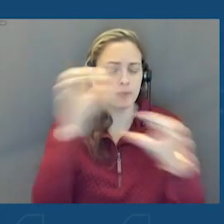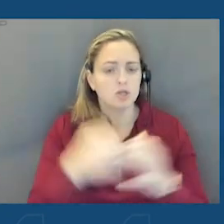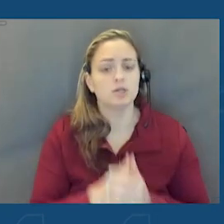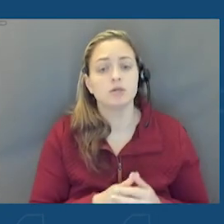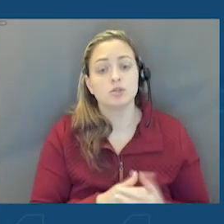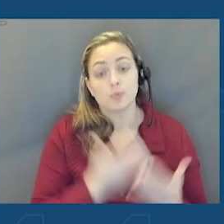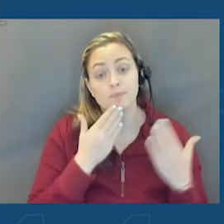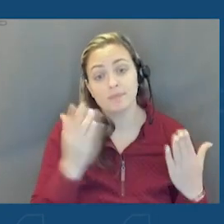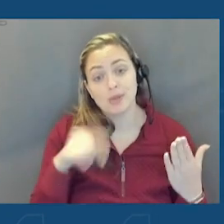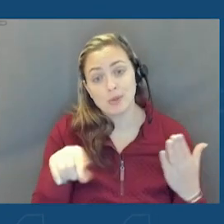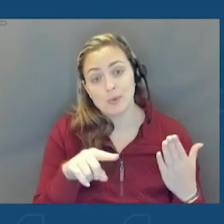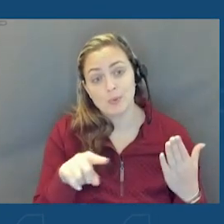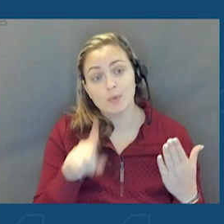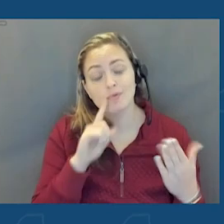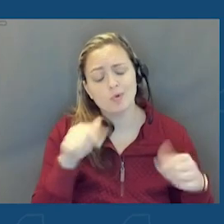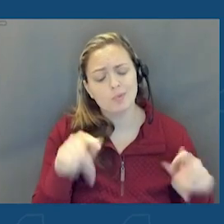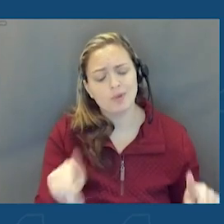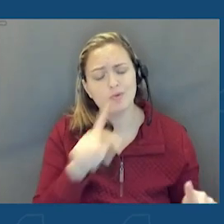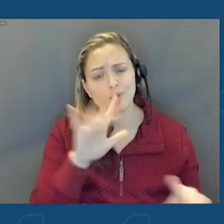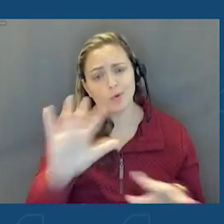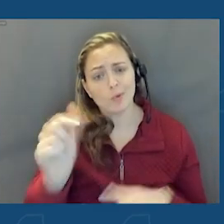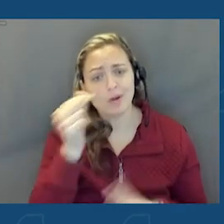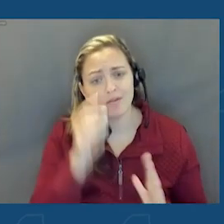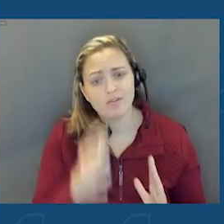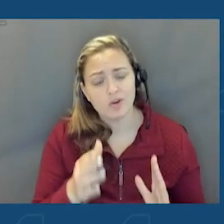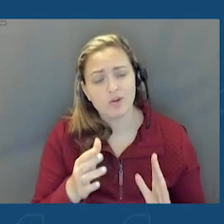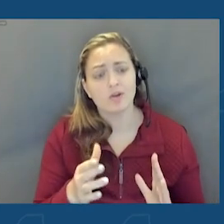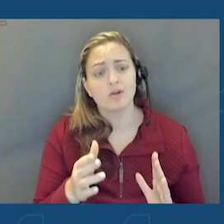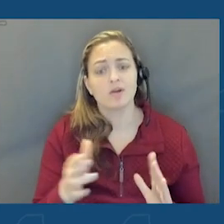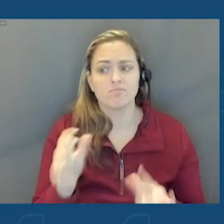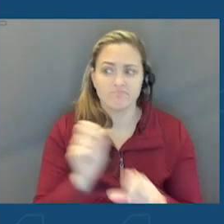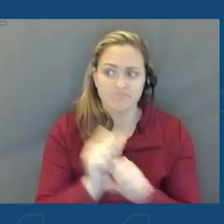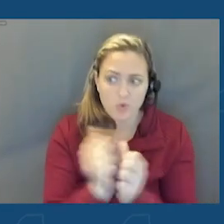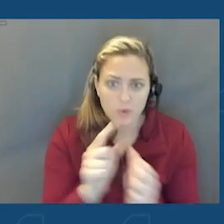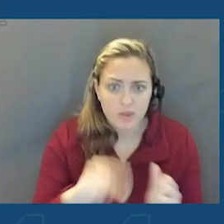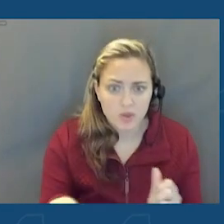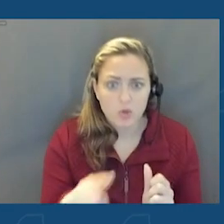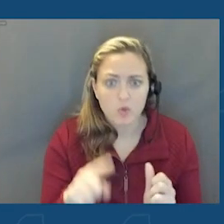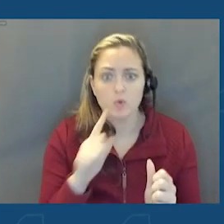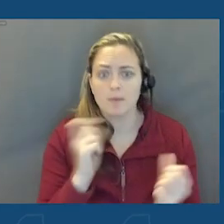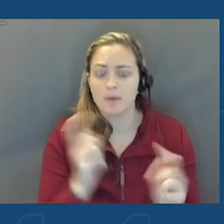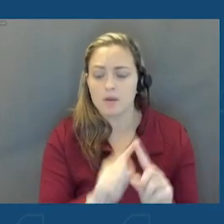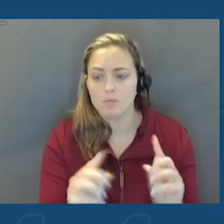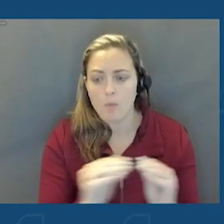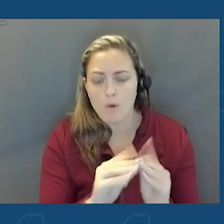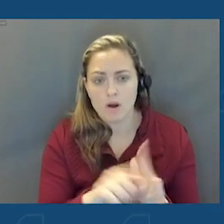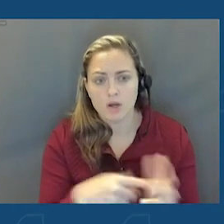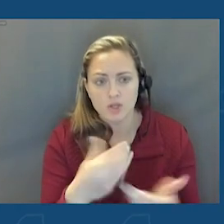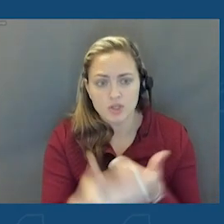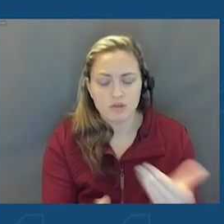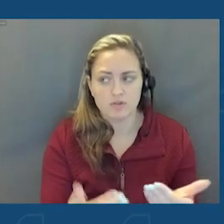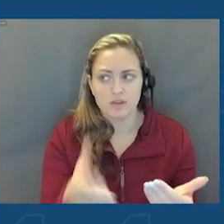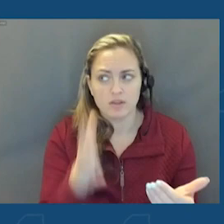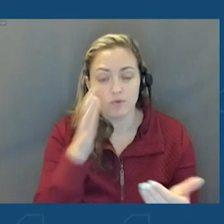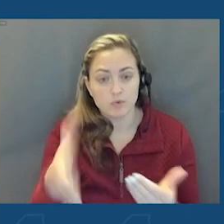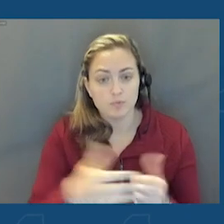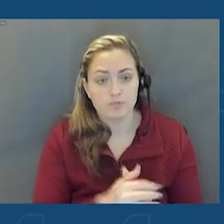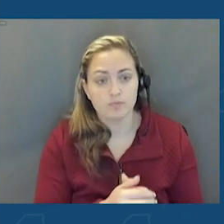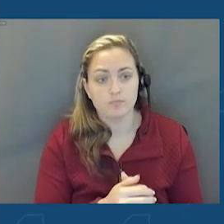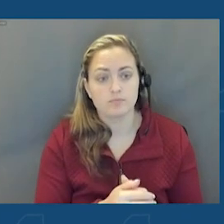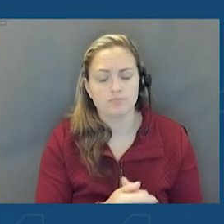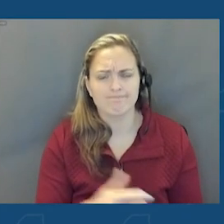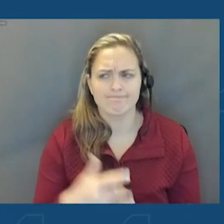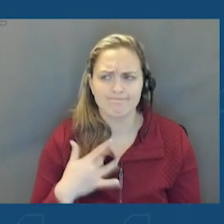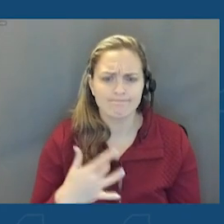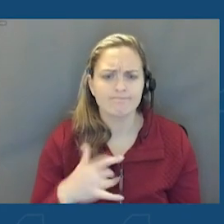you for the privilege of being your governor, being able to work with you on this and so many more initiatives we head into the future with that sense of we can